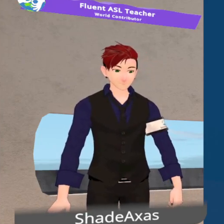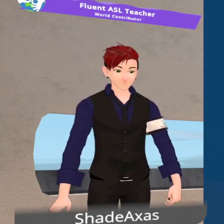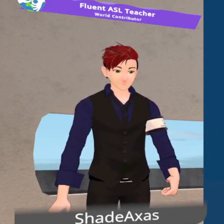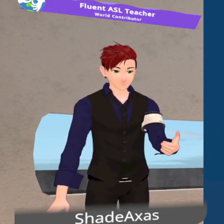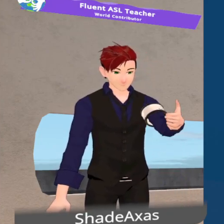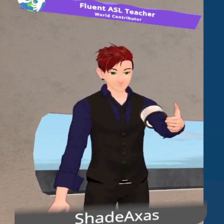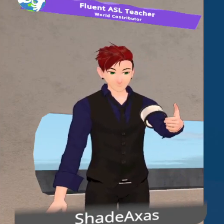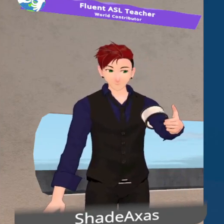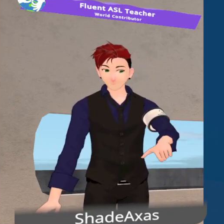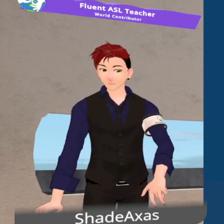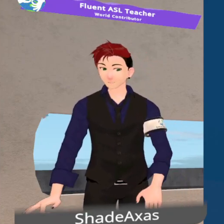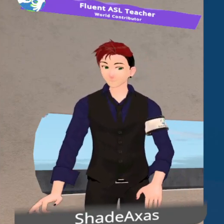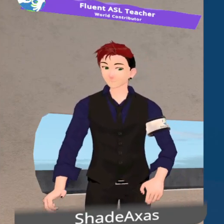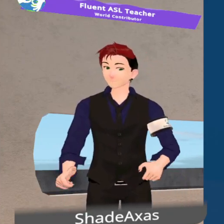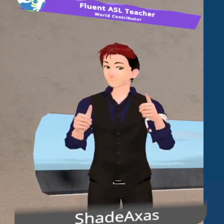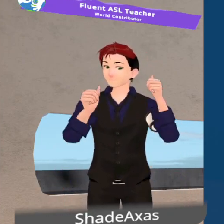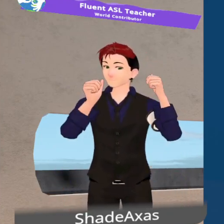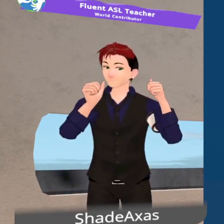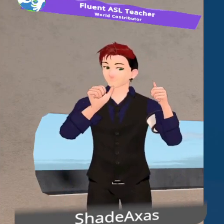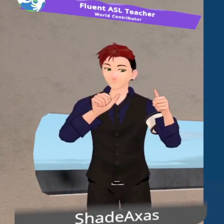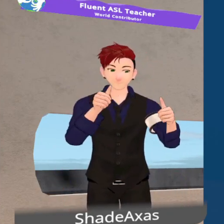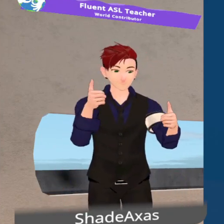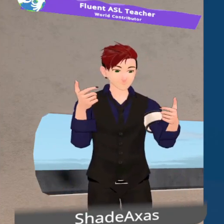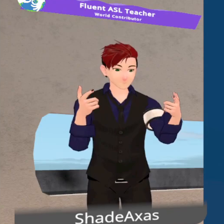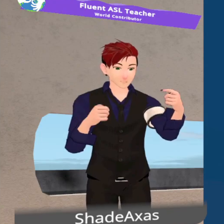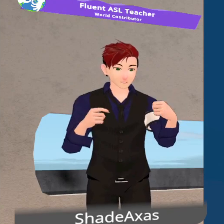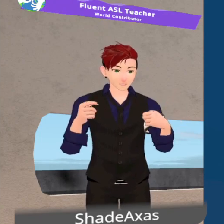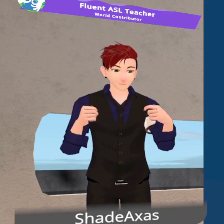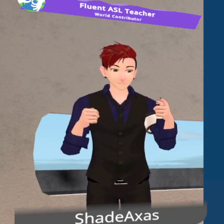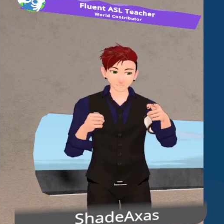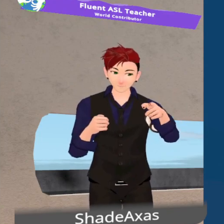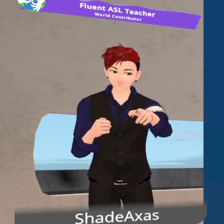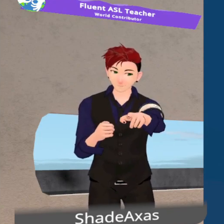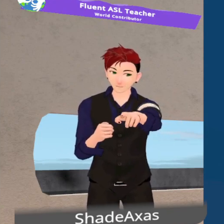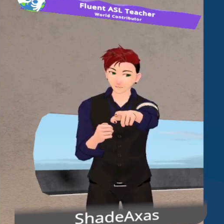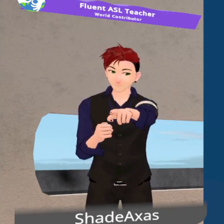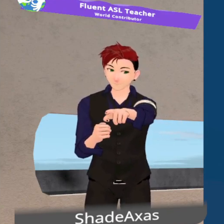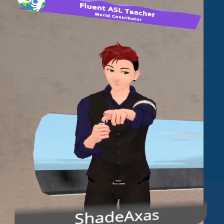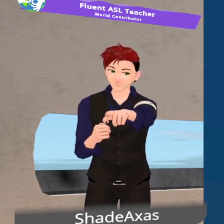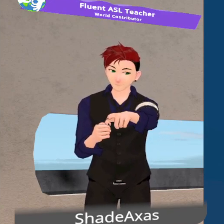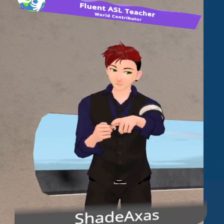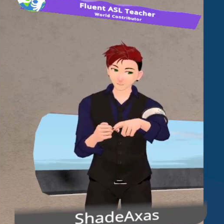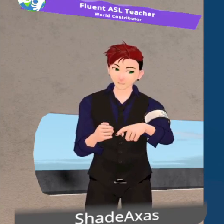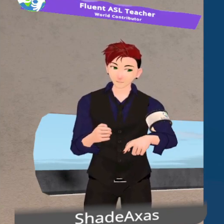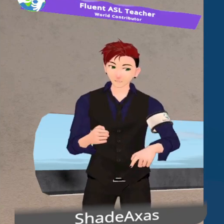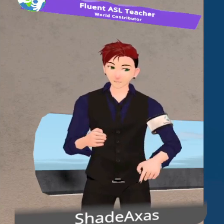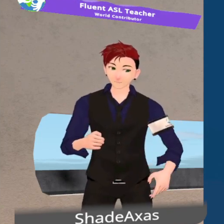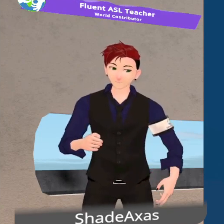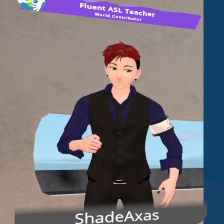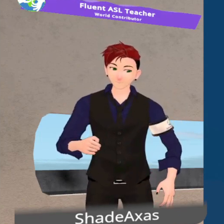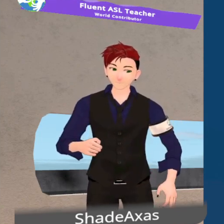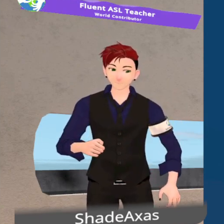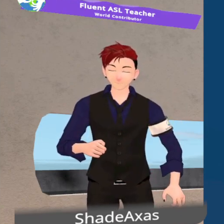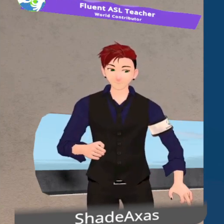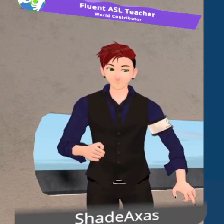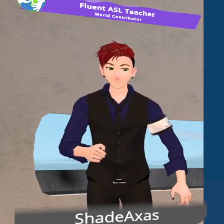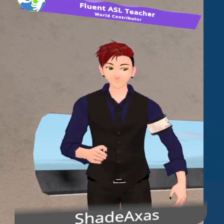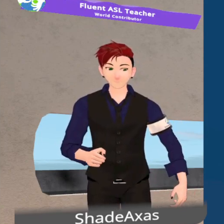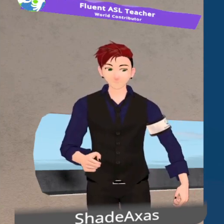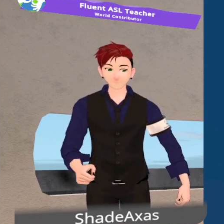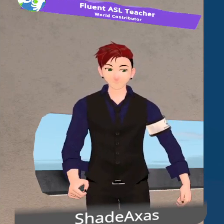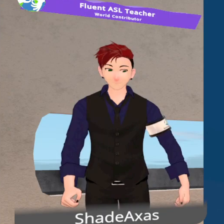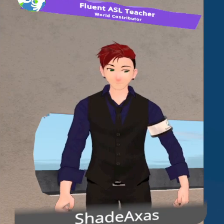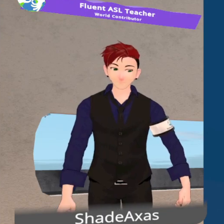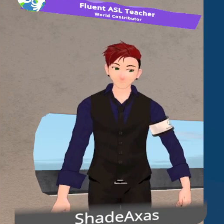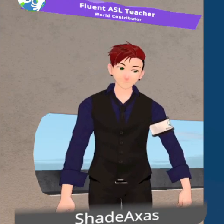Thank you. Of course. Other questions? Neutral Rabbit.